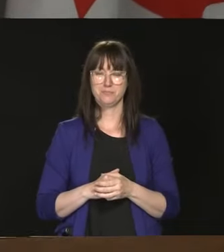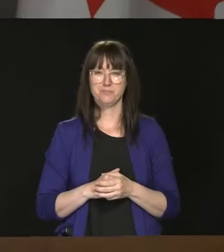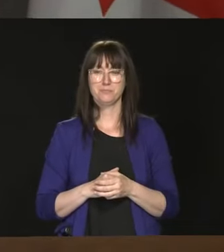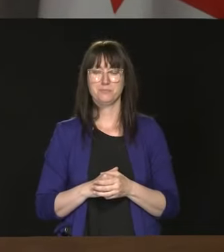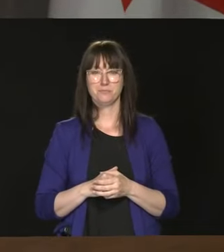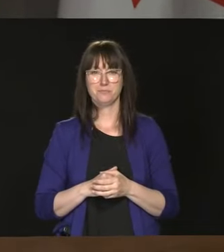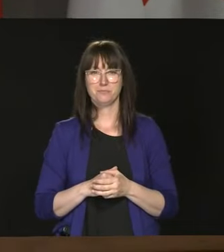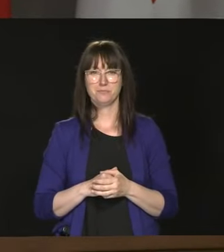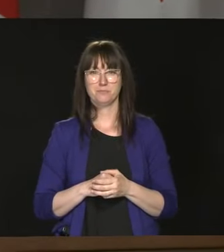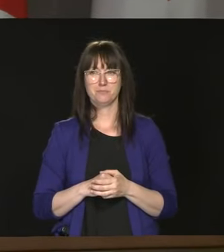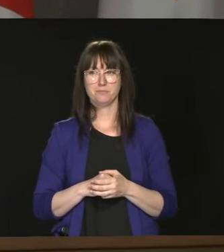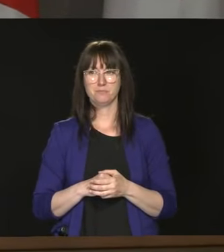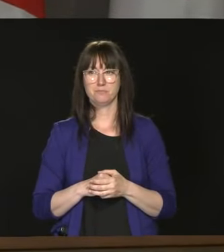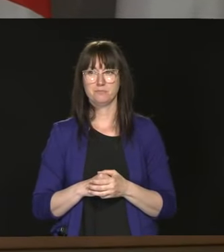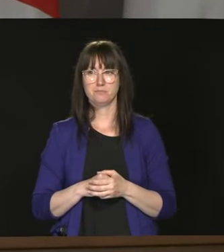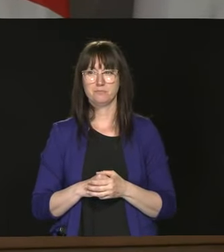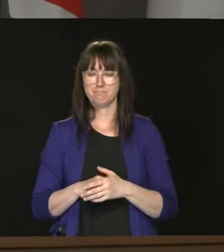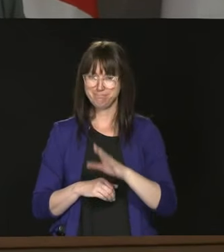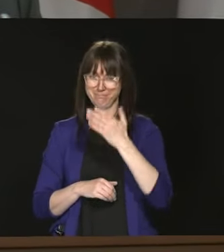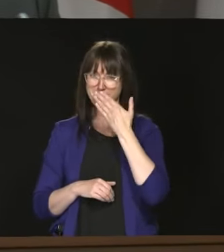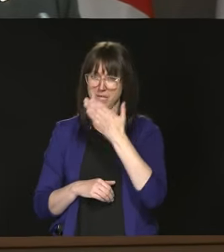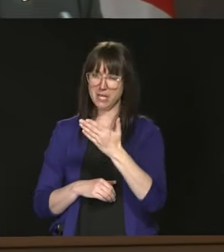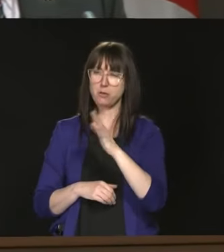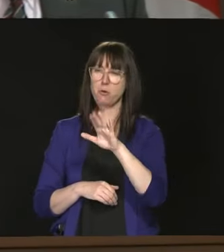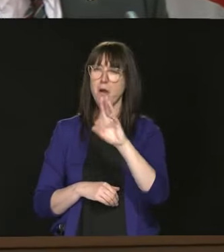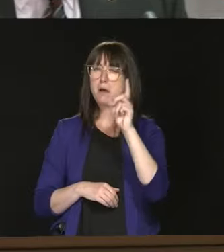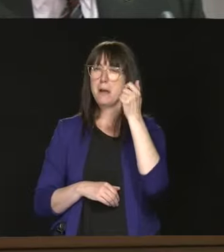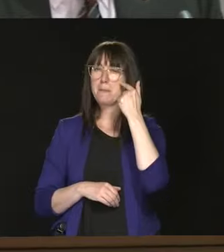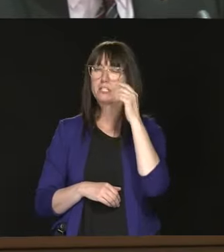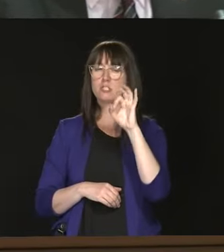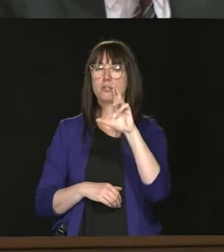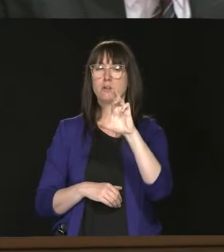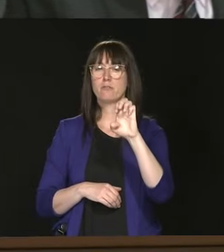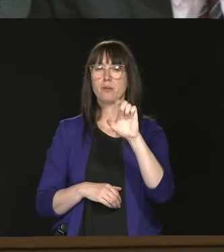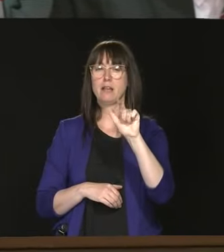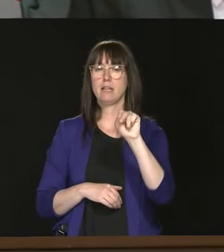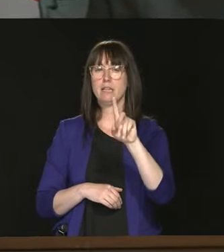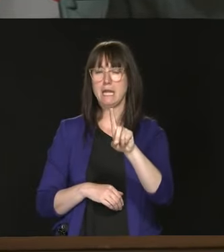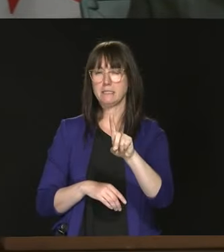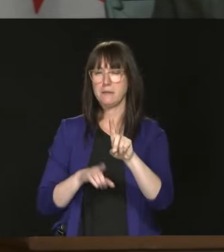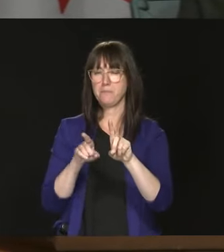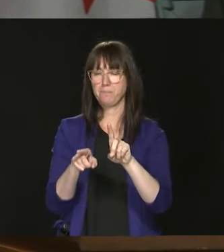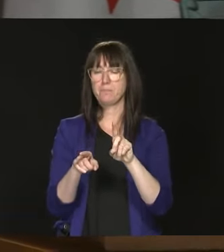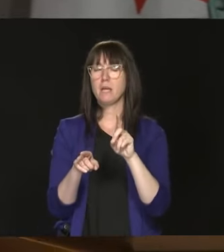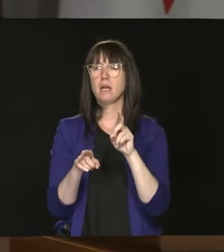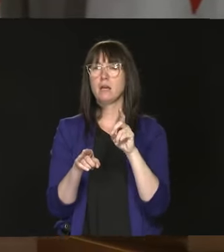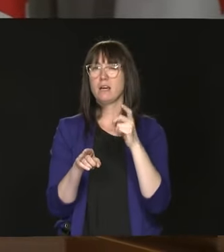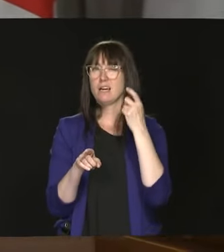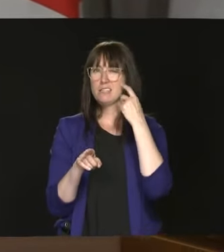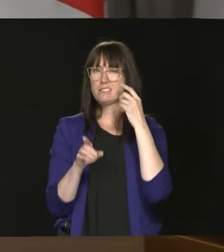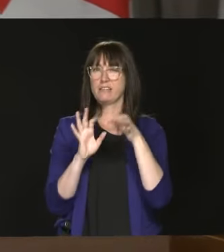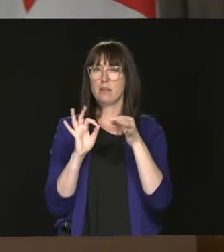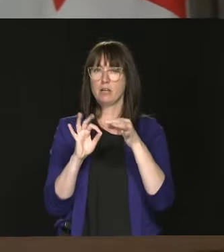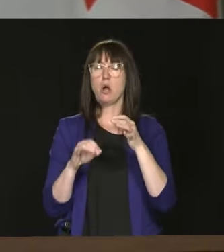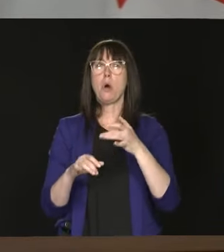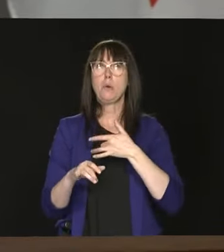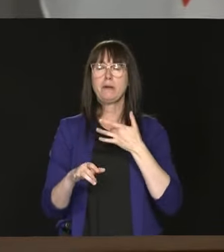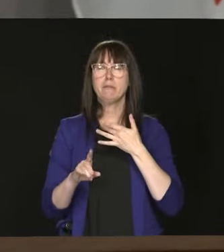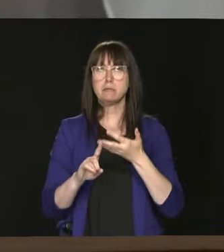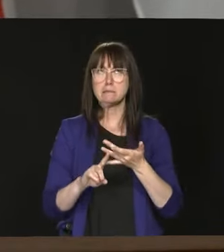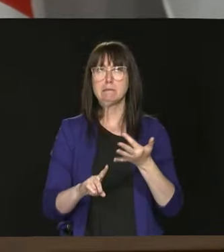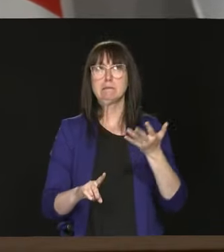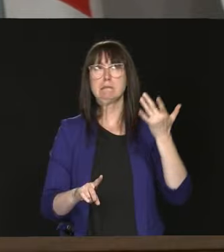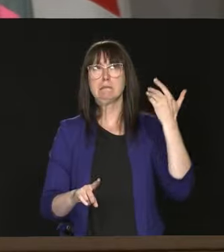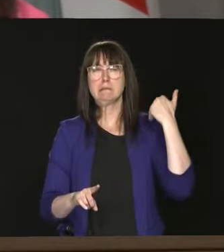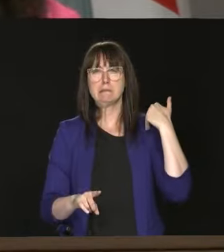Thank you. Minister Freeland, you said it feels like a very, very long time ago that May would be a time when the